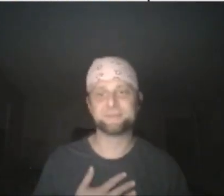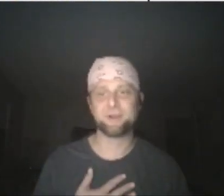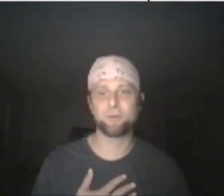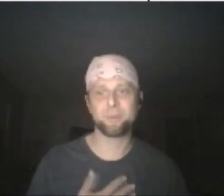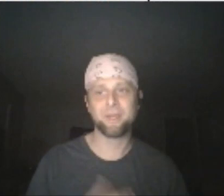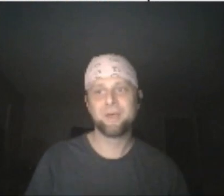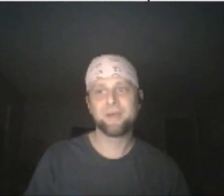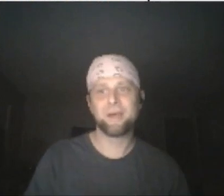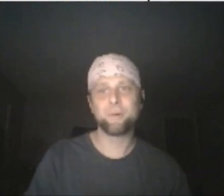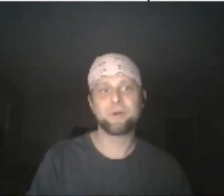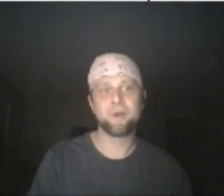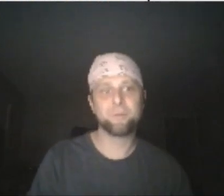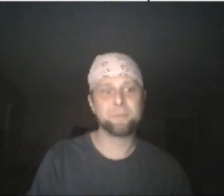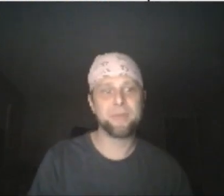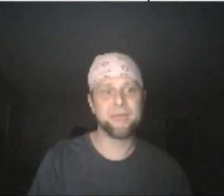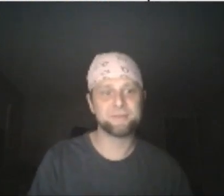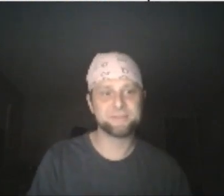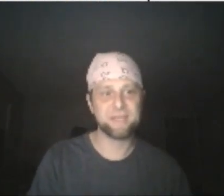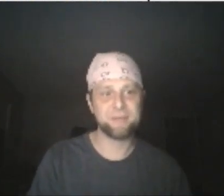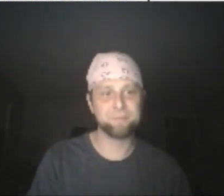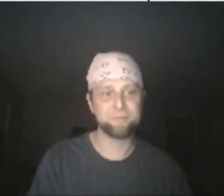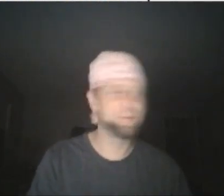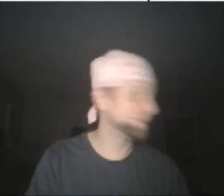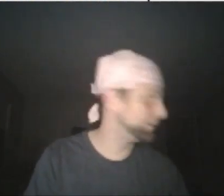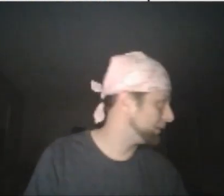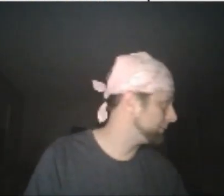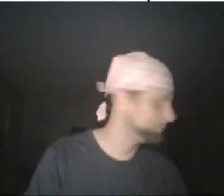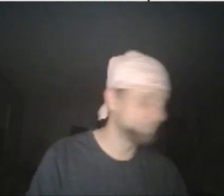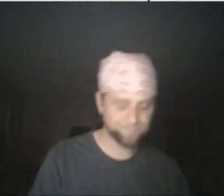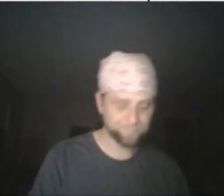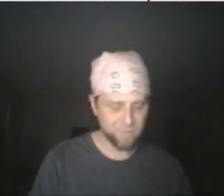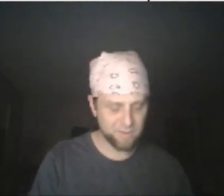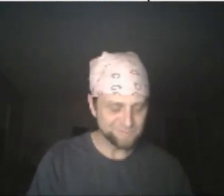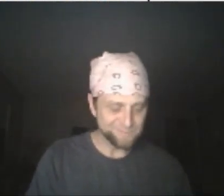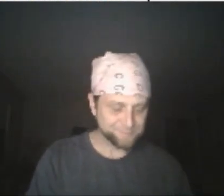sounds heartwarming. I wonder how many panels they had before they found that one.